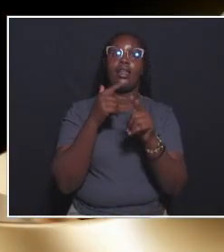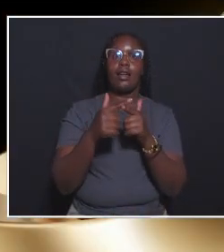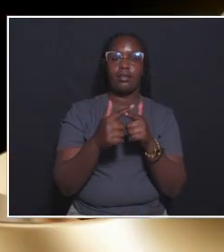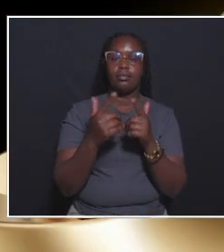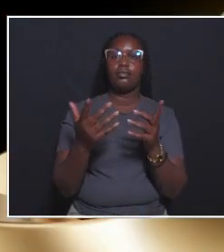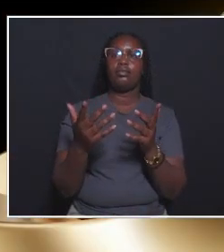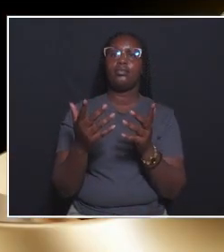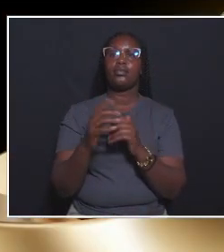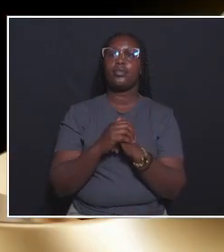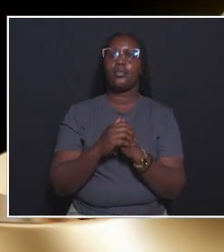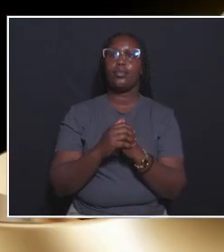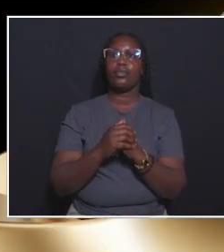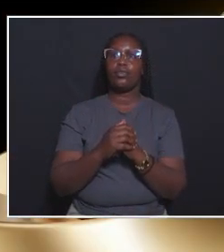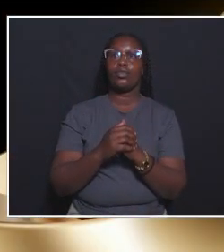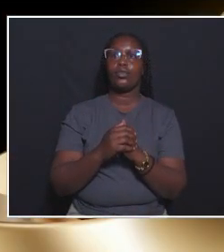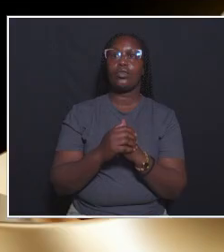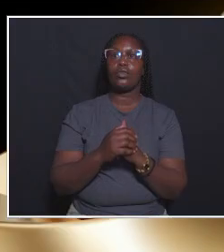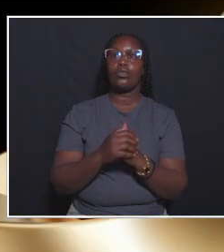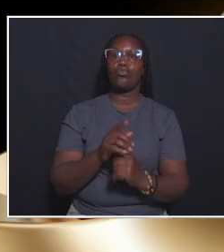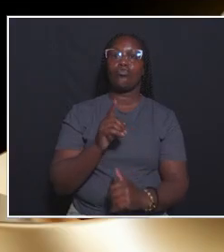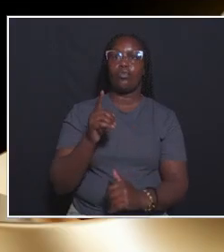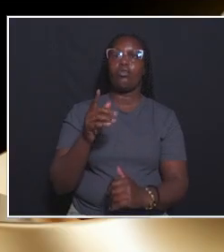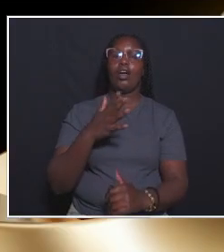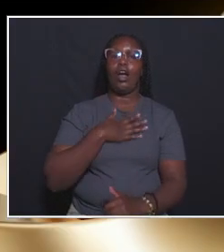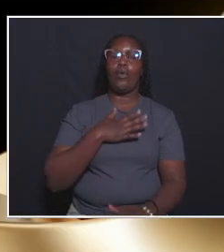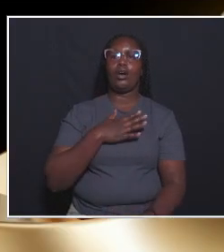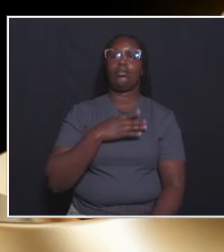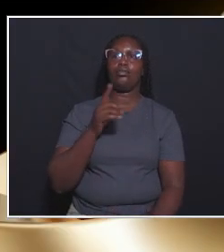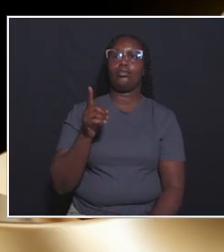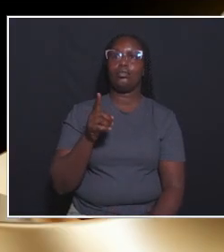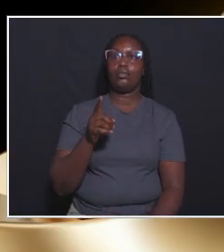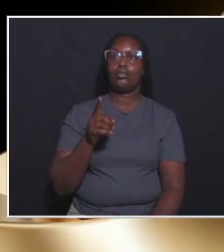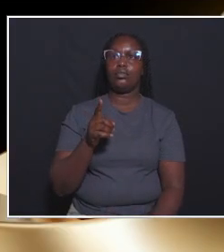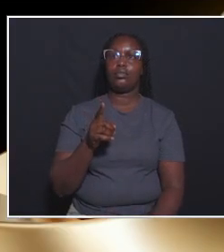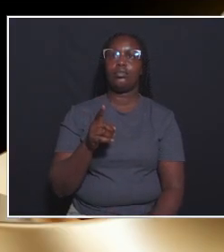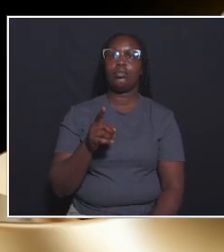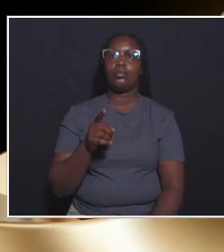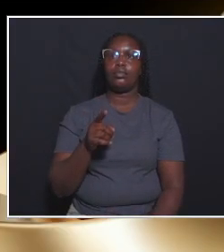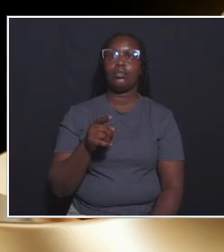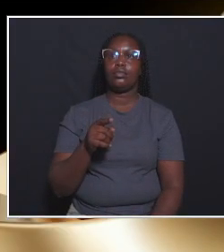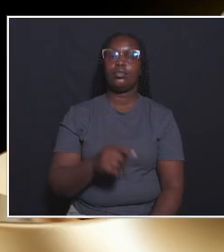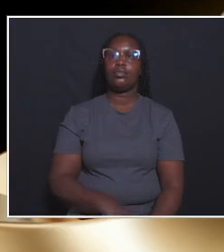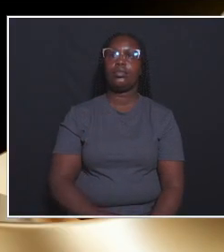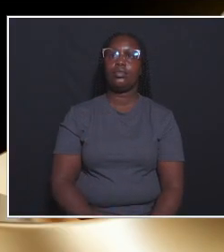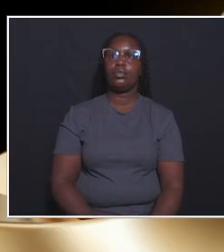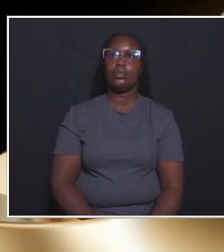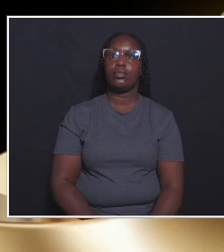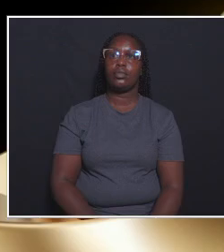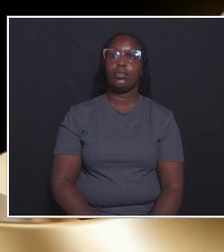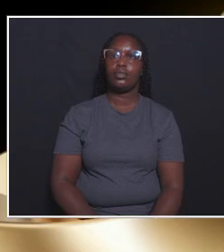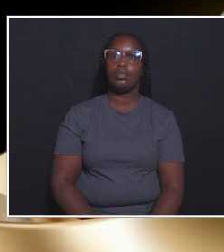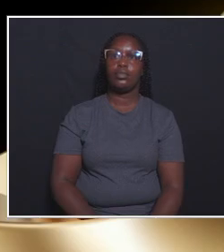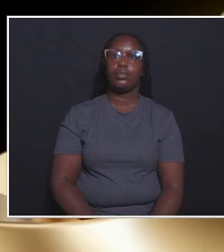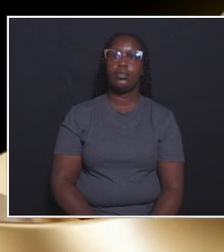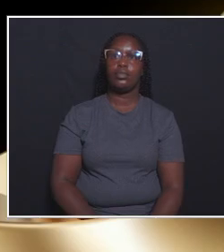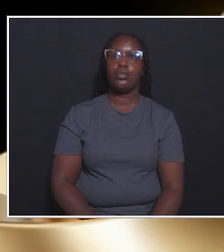so this is our session. Can you imagine? This was a short film, but this is our